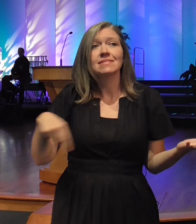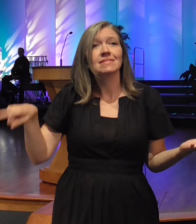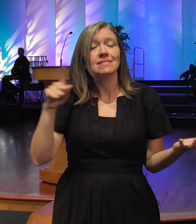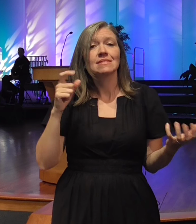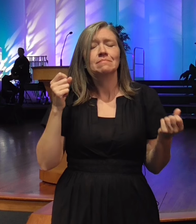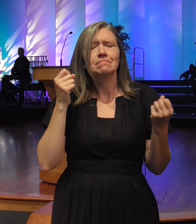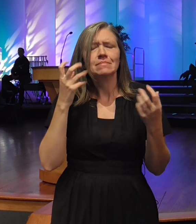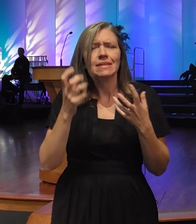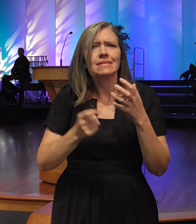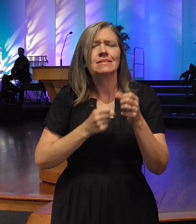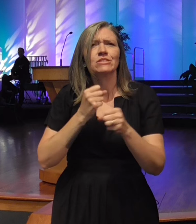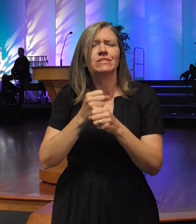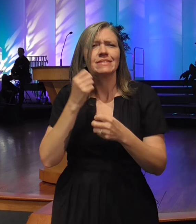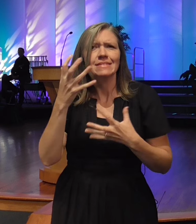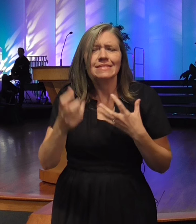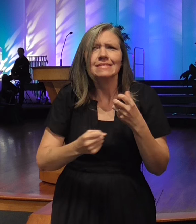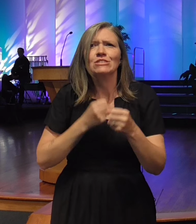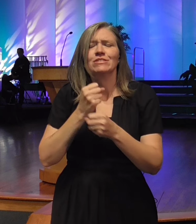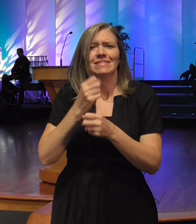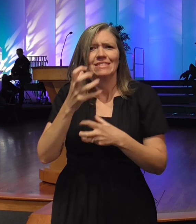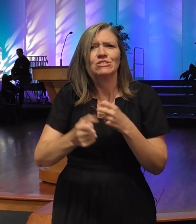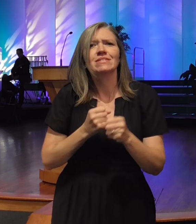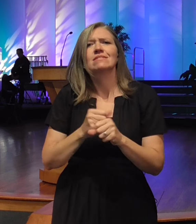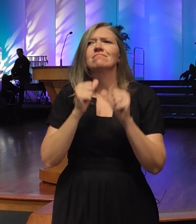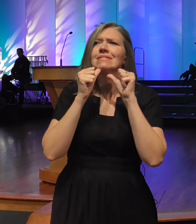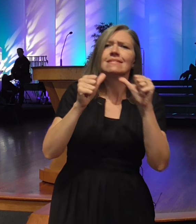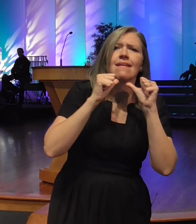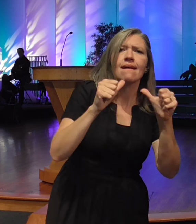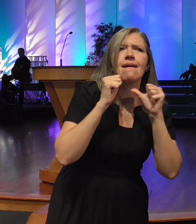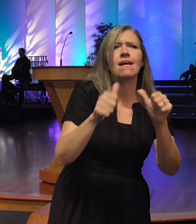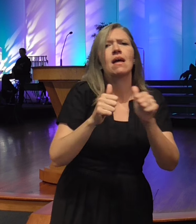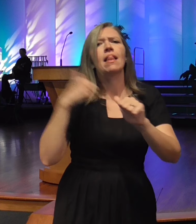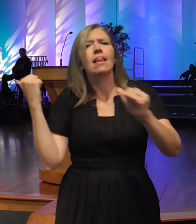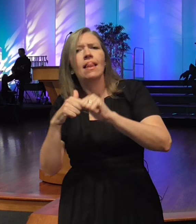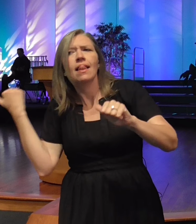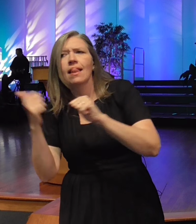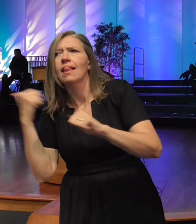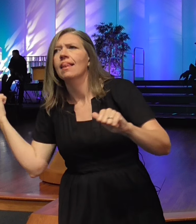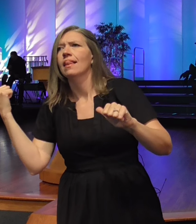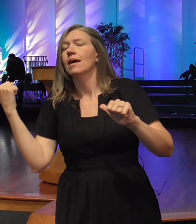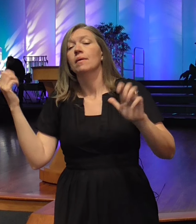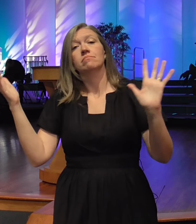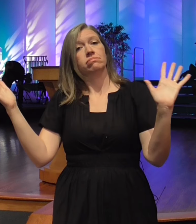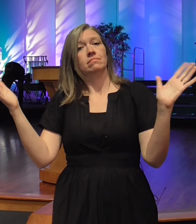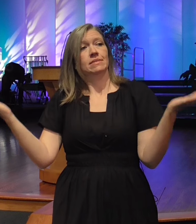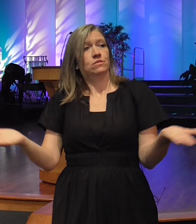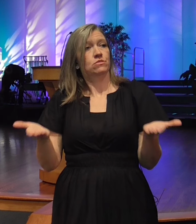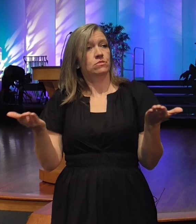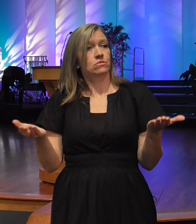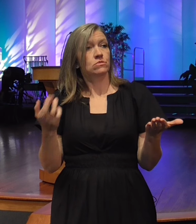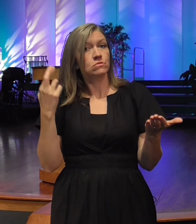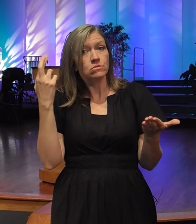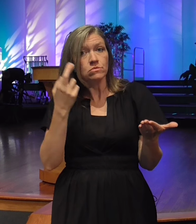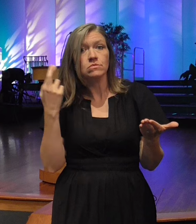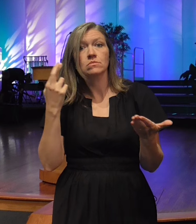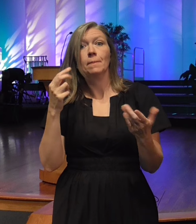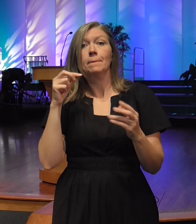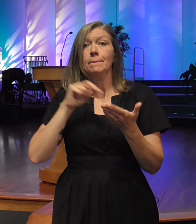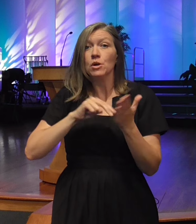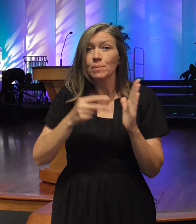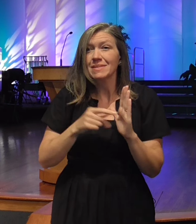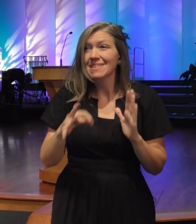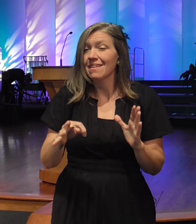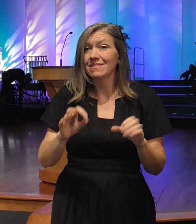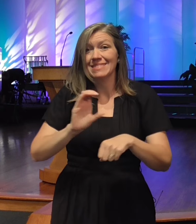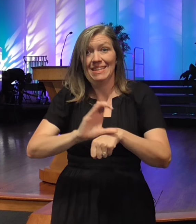It's going to get in your heart eventually. And like many of us, we may spend decades resisting it, denying